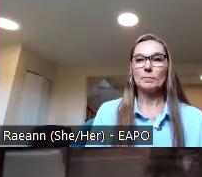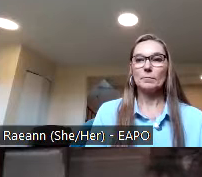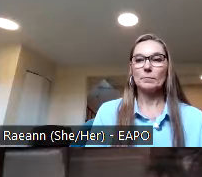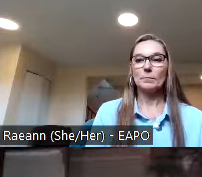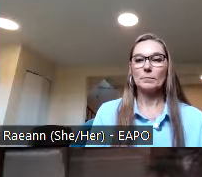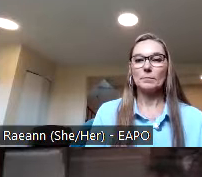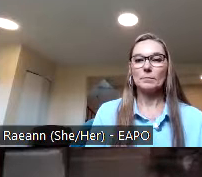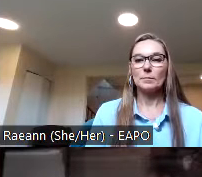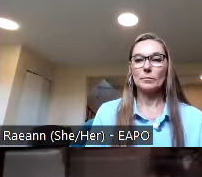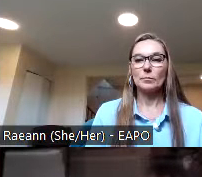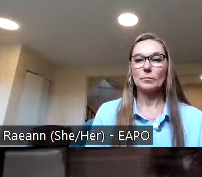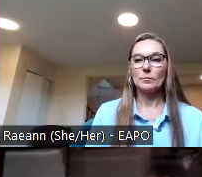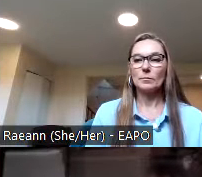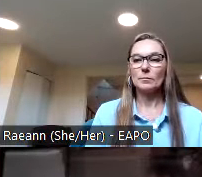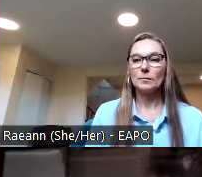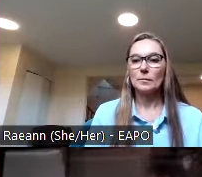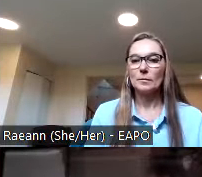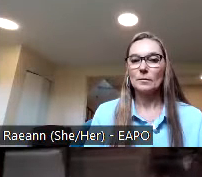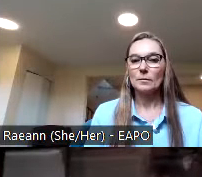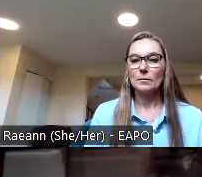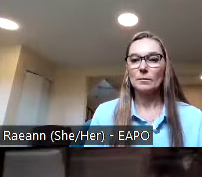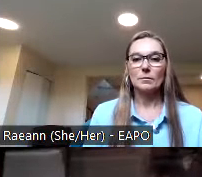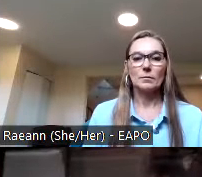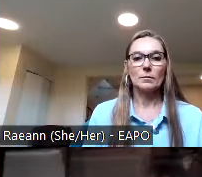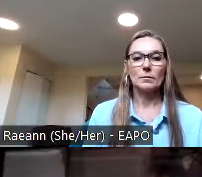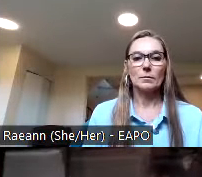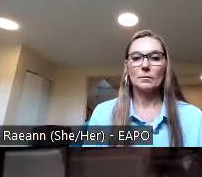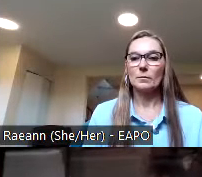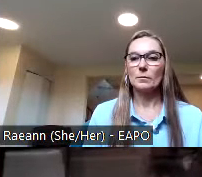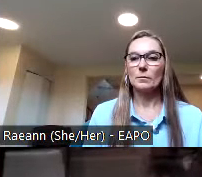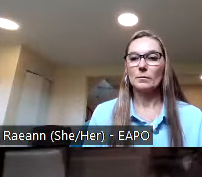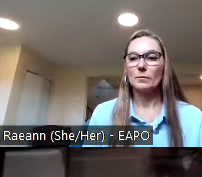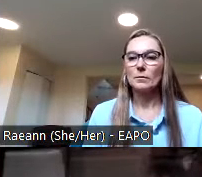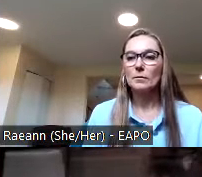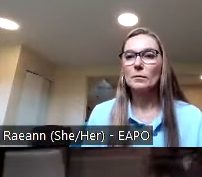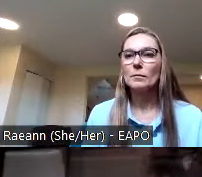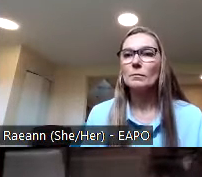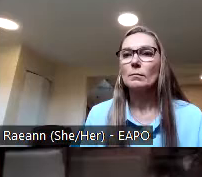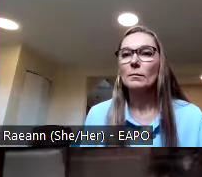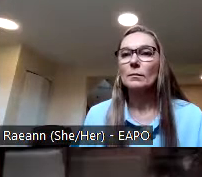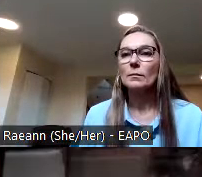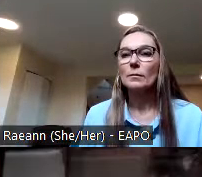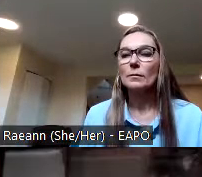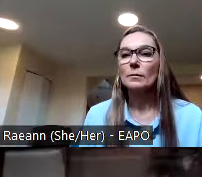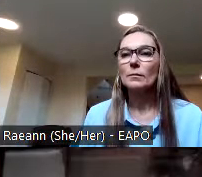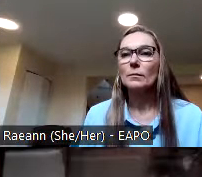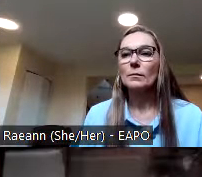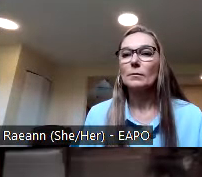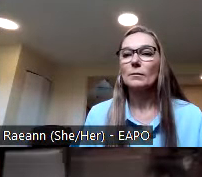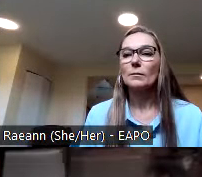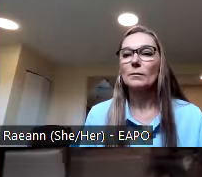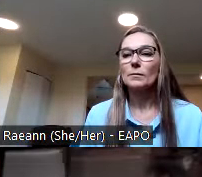So, hi, everybody. My name is Belinda. I'm the Executive Director of the Canadian Network for the Prevention of Elder